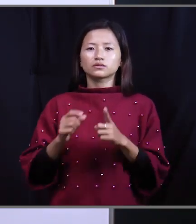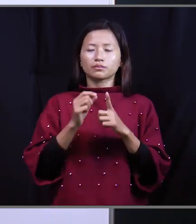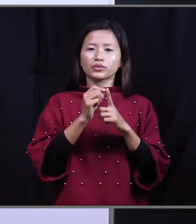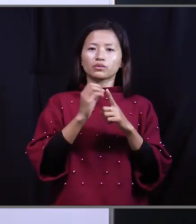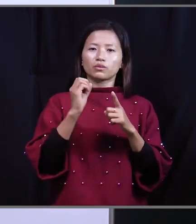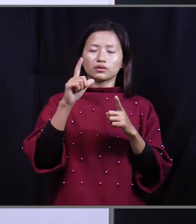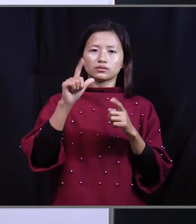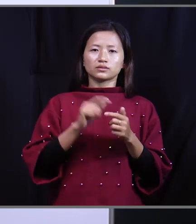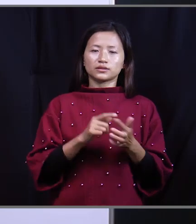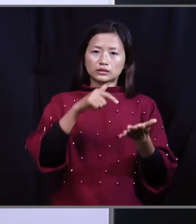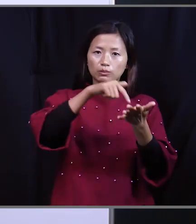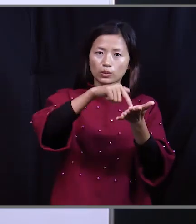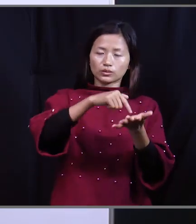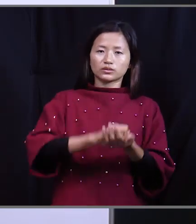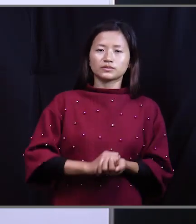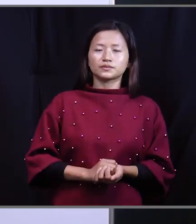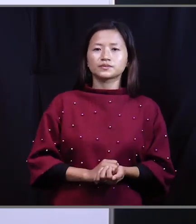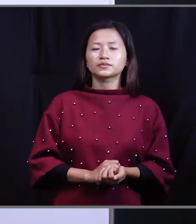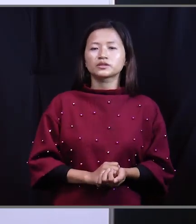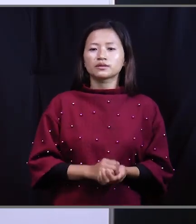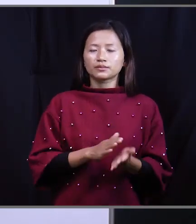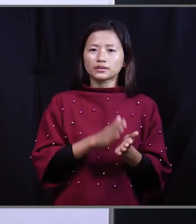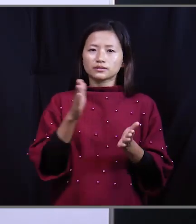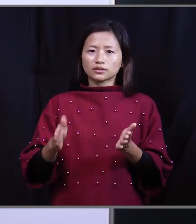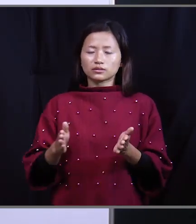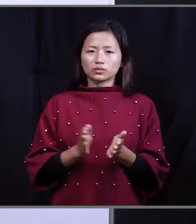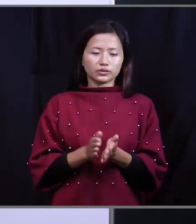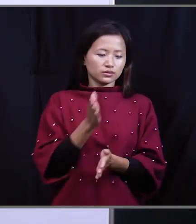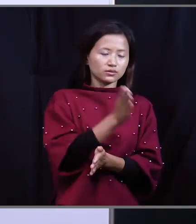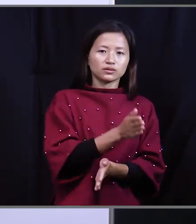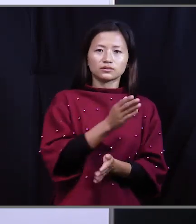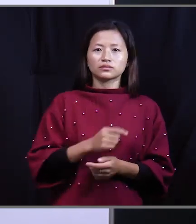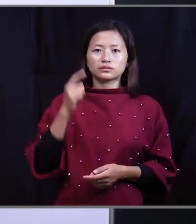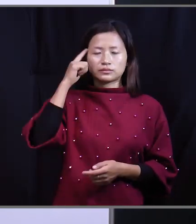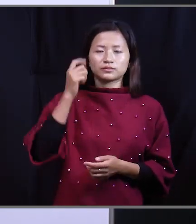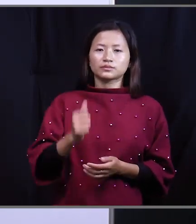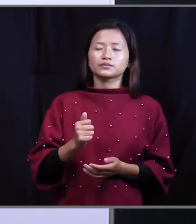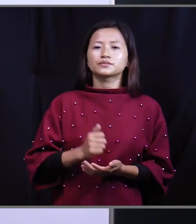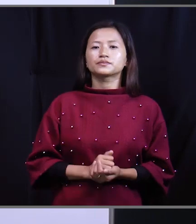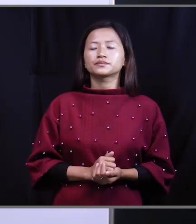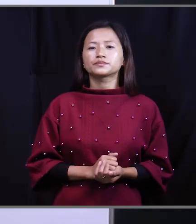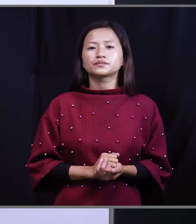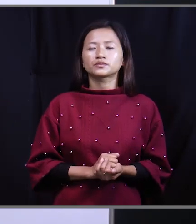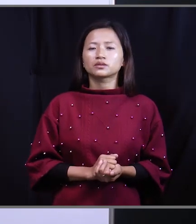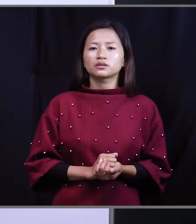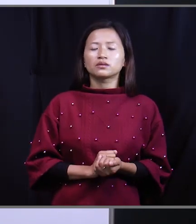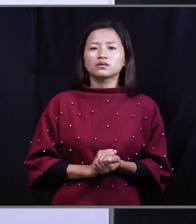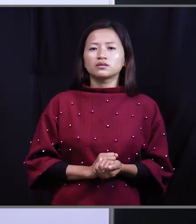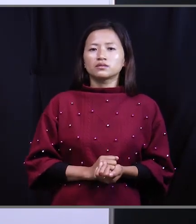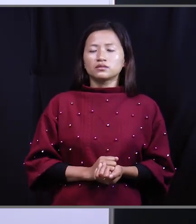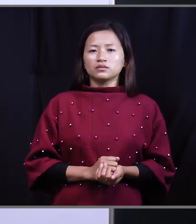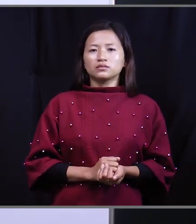the opposite end of the cell. It may be this side or it may be this side, okay? Remember that they have to be opposite. That's all.